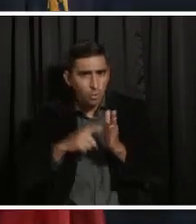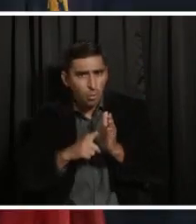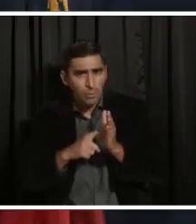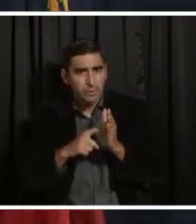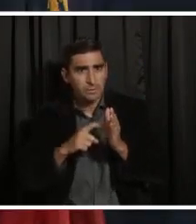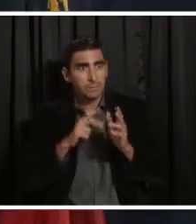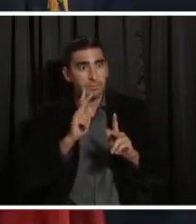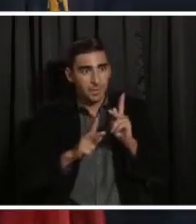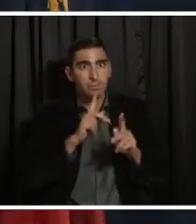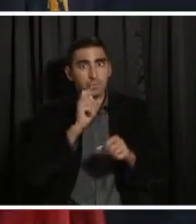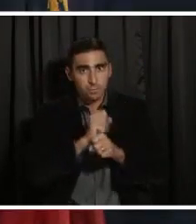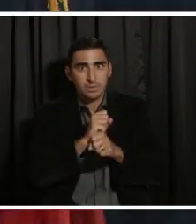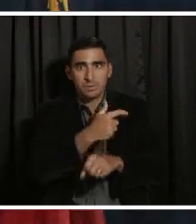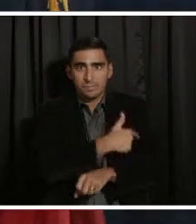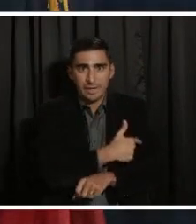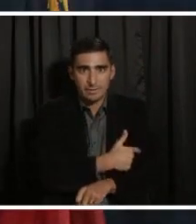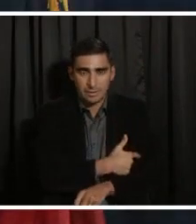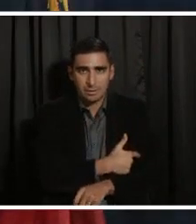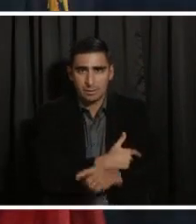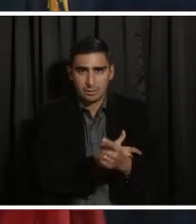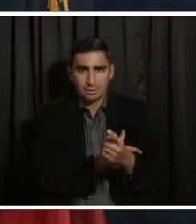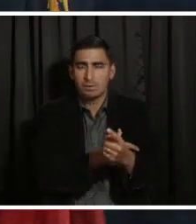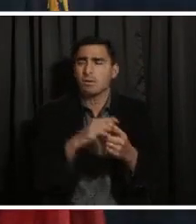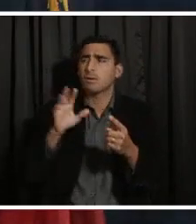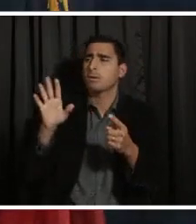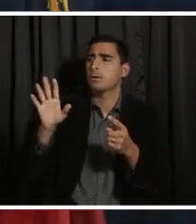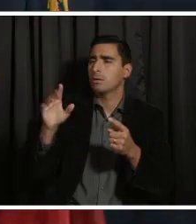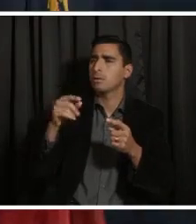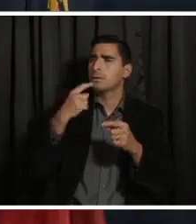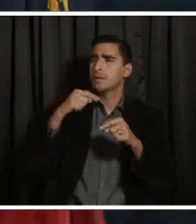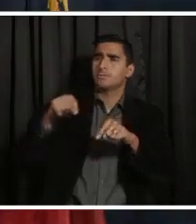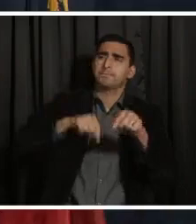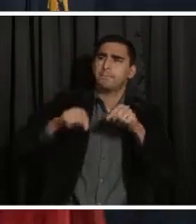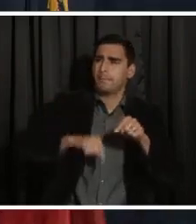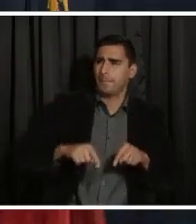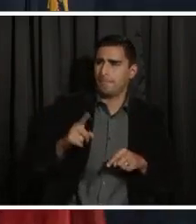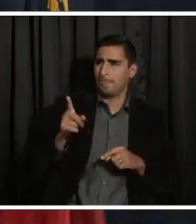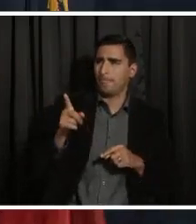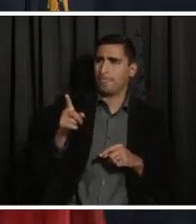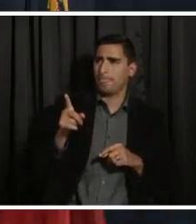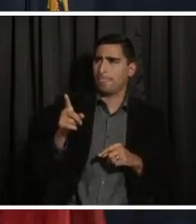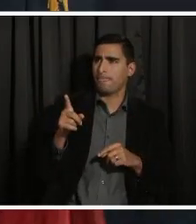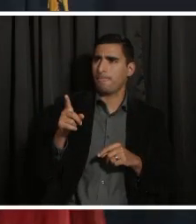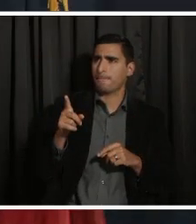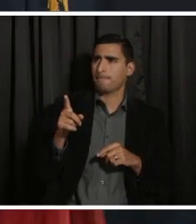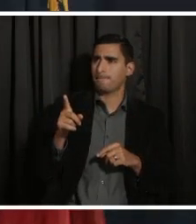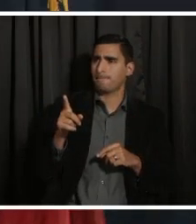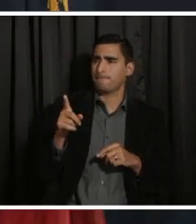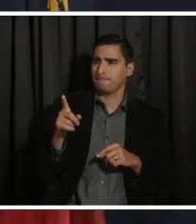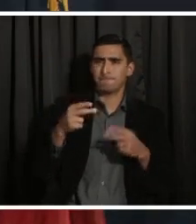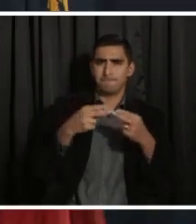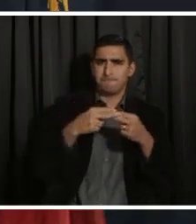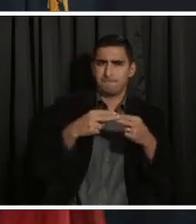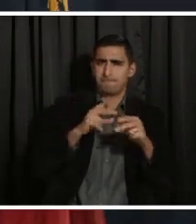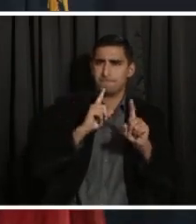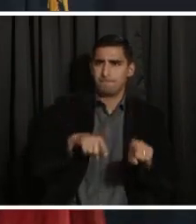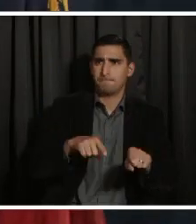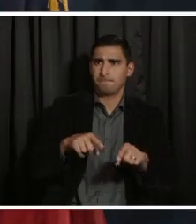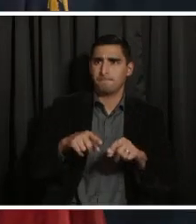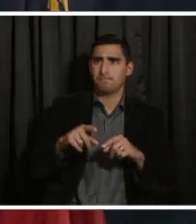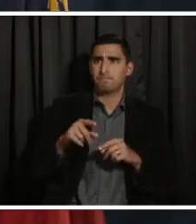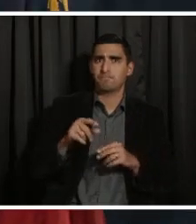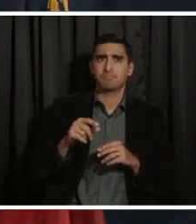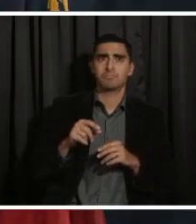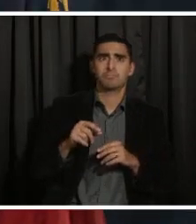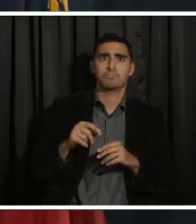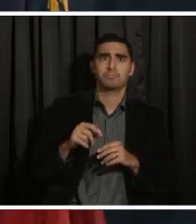or what's the measure there? Well, let's go to that last slide there for a moment. I think I missed the last one. Yeah, my last one. I mean, the one I didn't